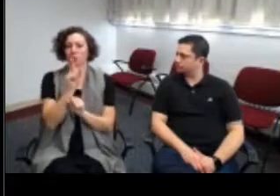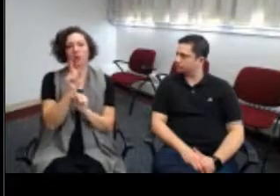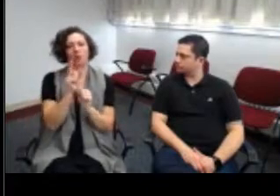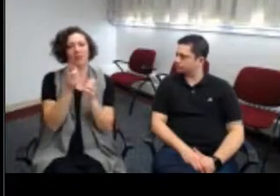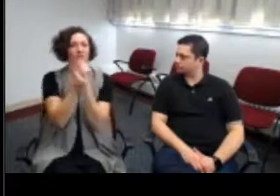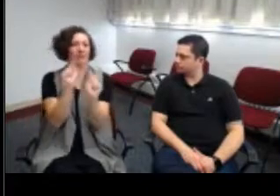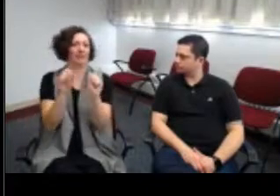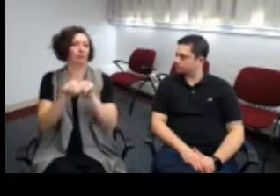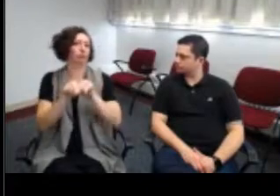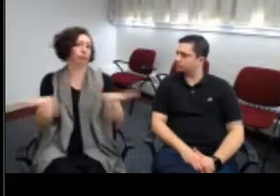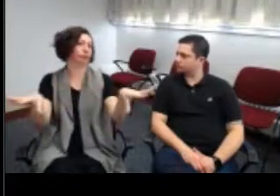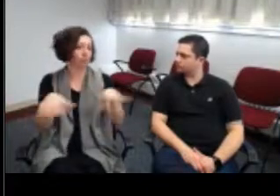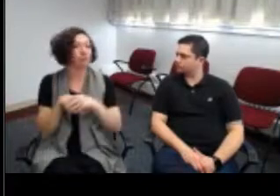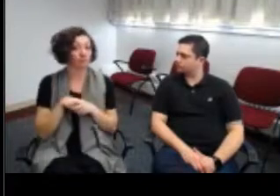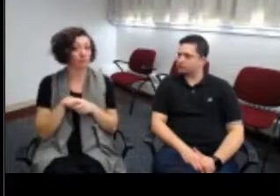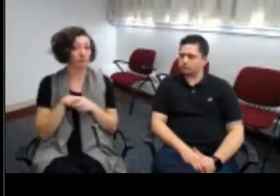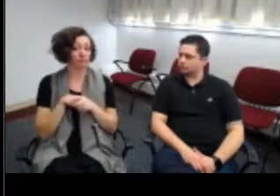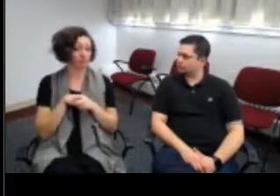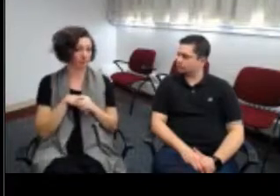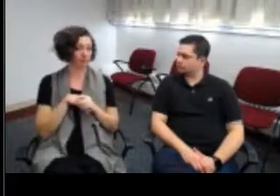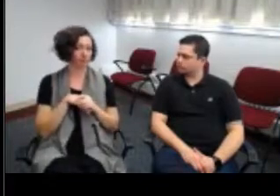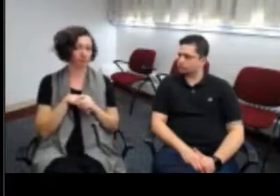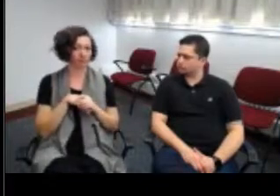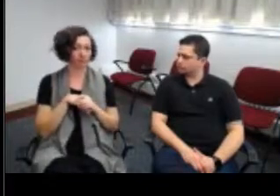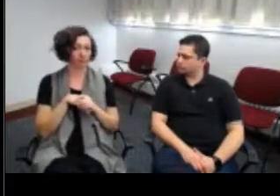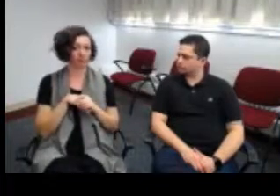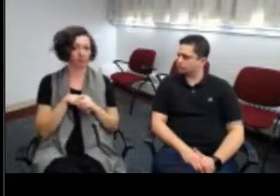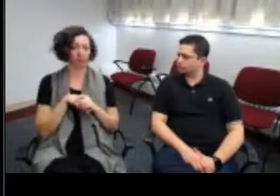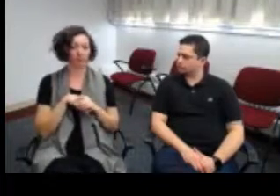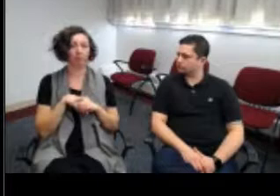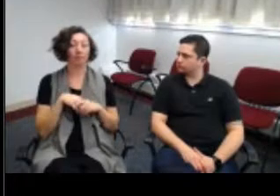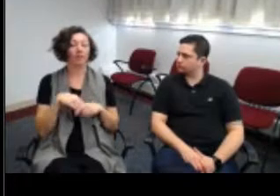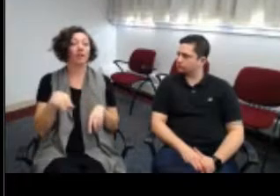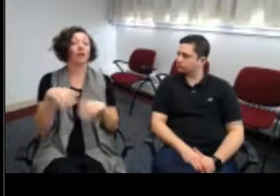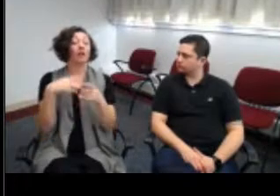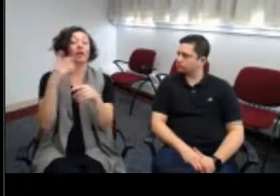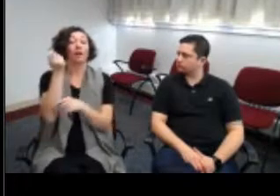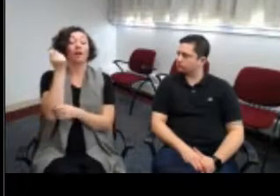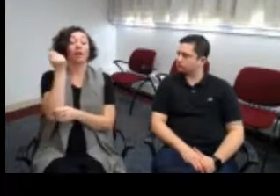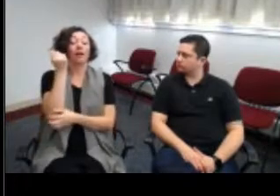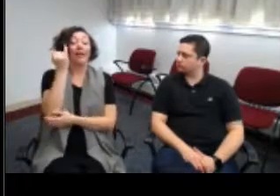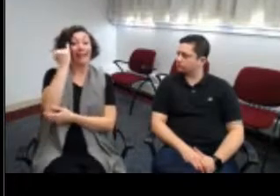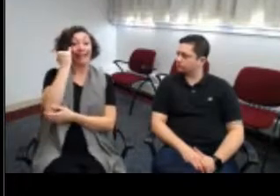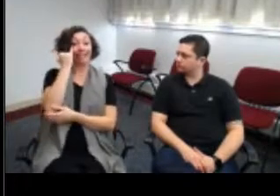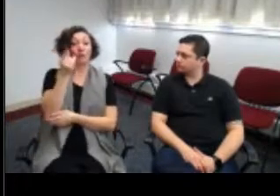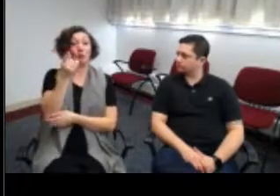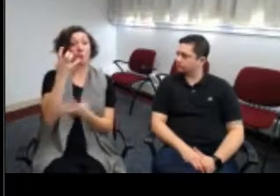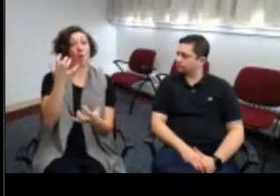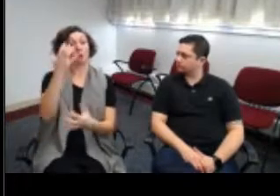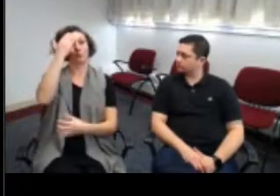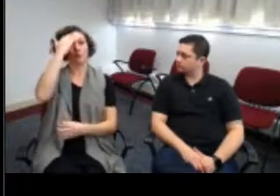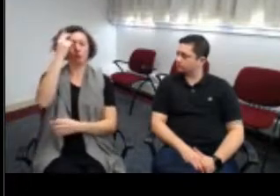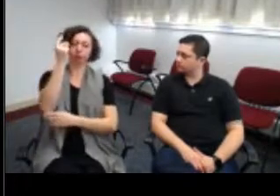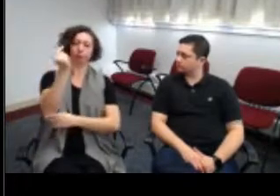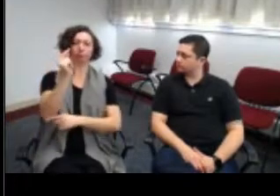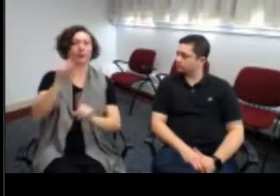But we're still in the process of collecting data to make sure it's safe, but then it will be disseminated.